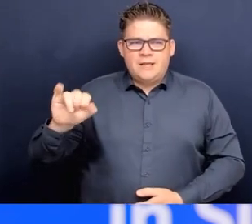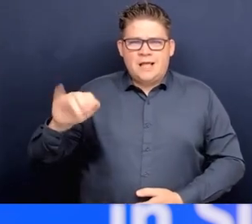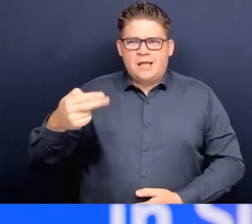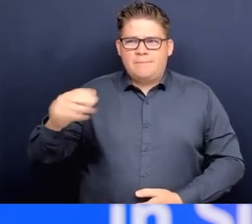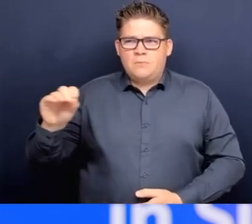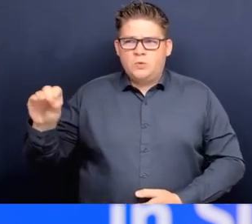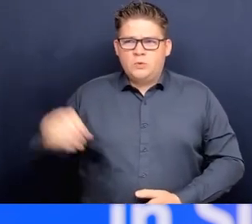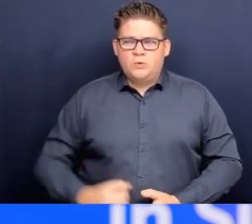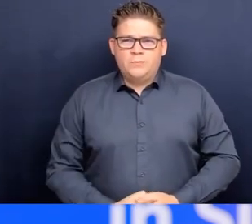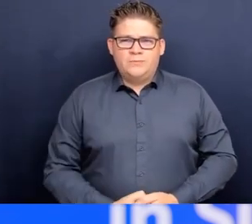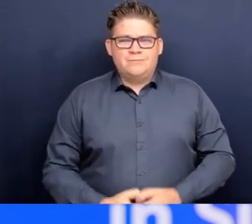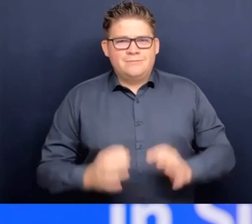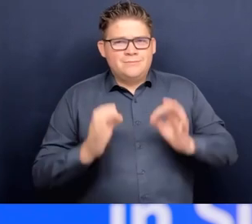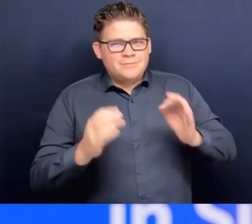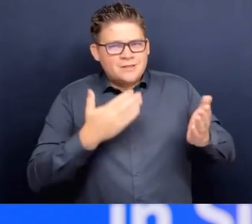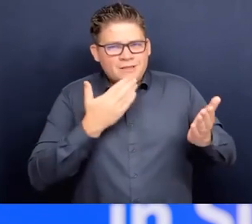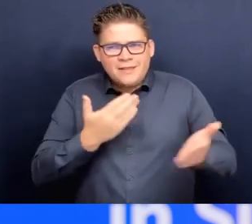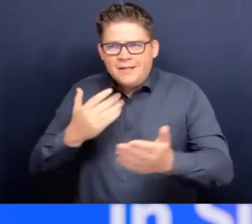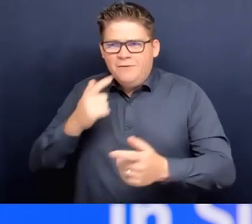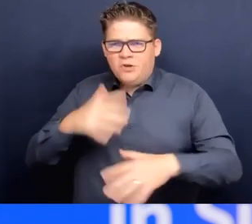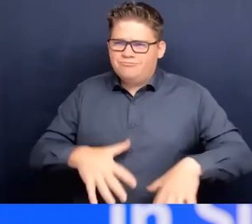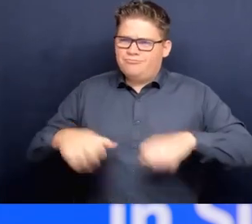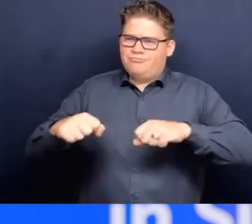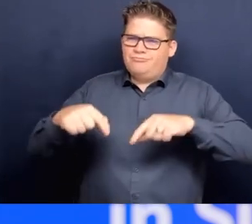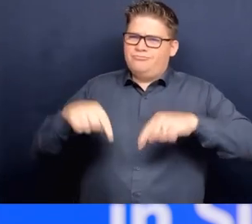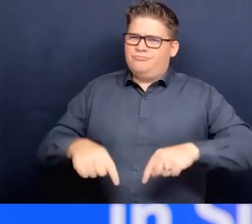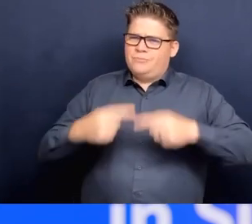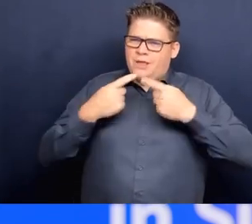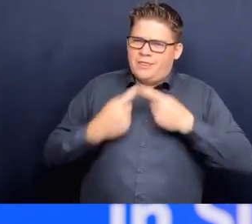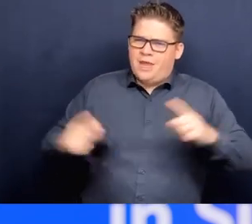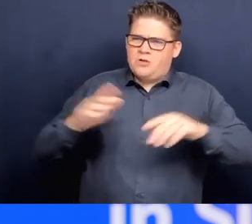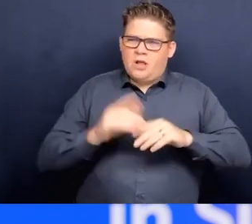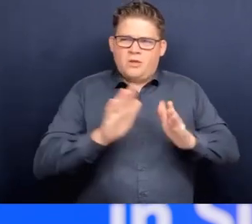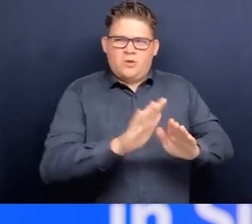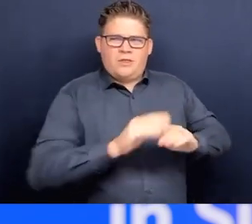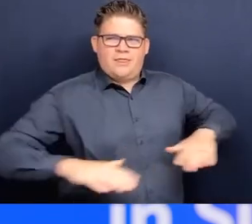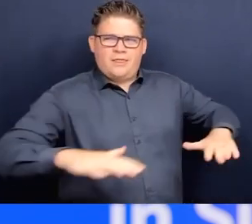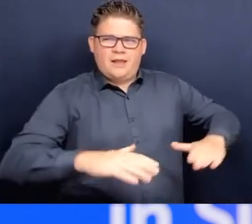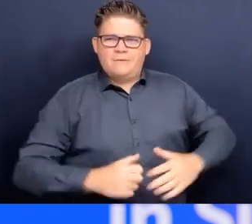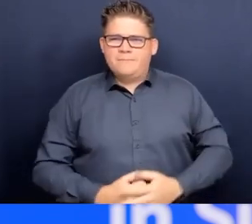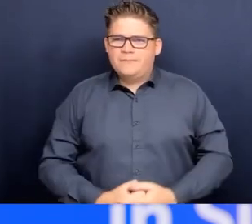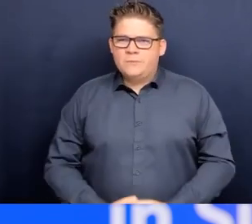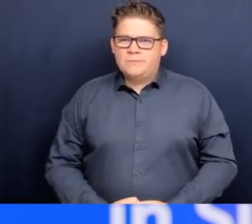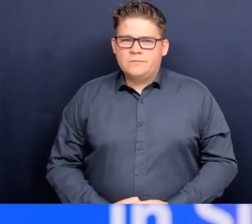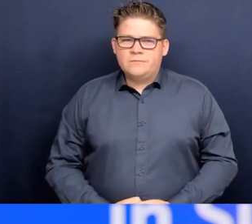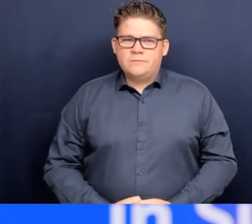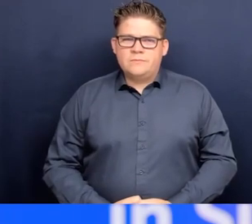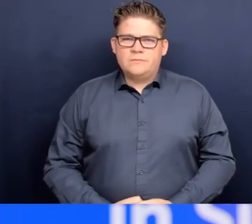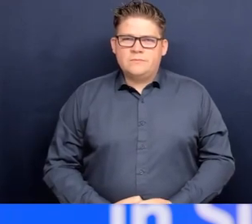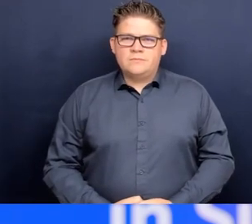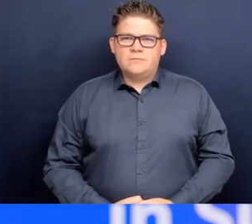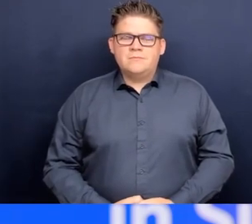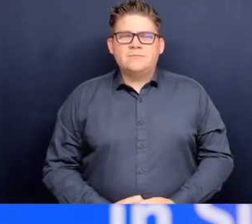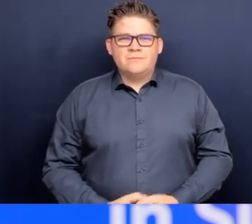and Semiamu people, and I express my deep gratitude to them for allowing us to host this announcement here on their